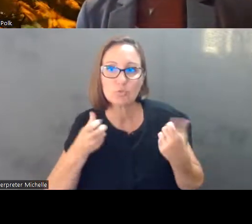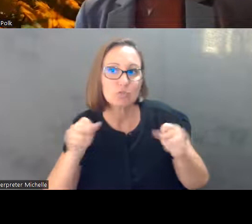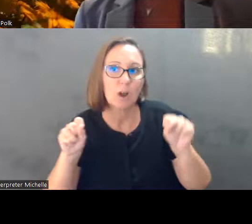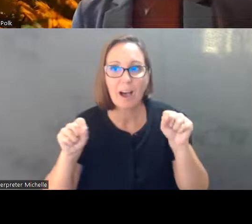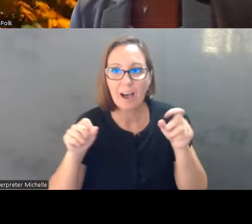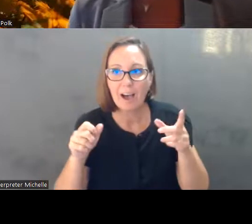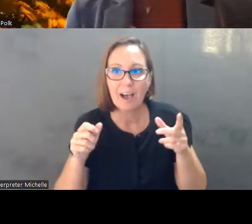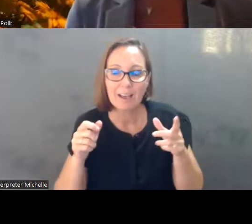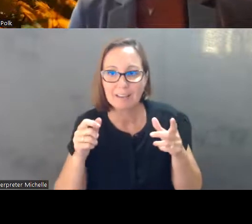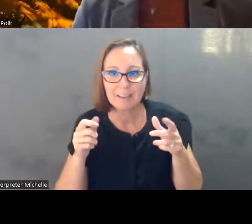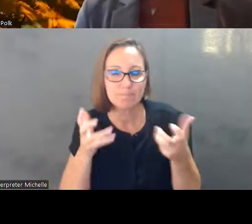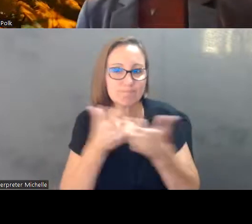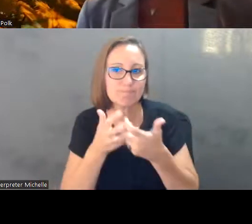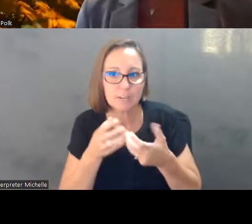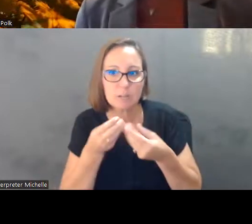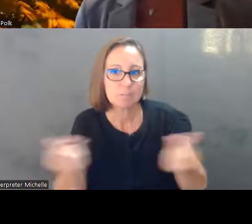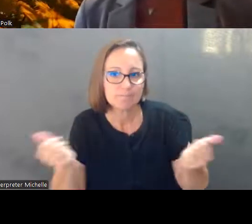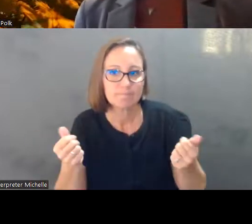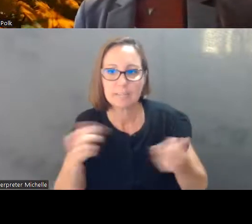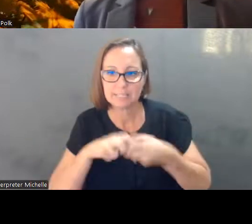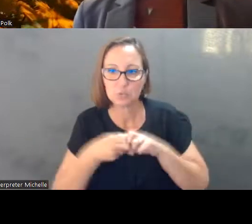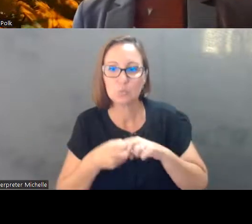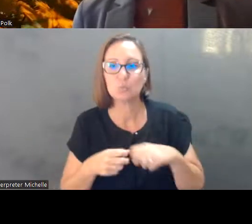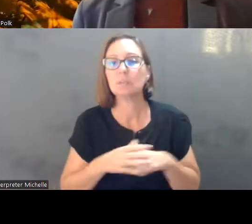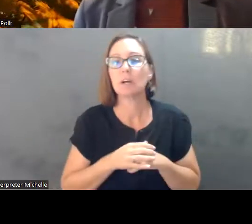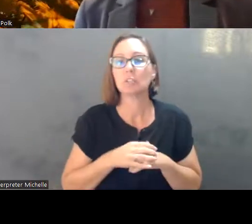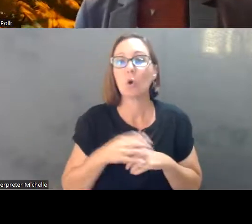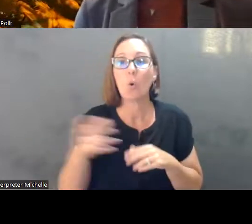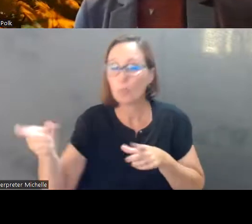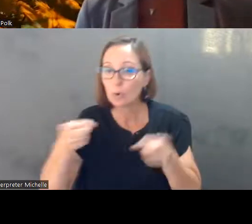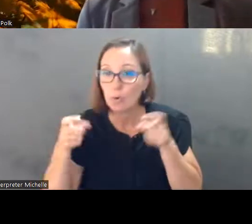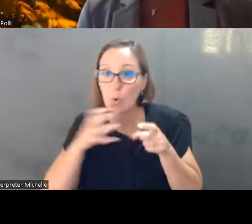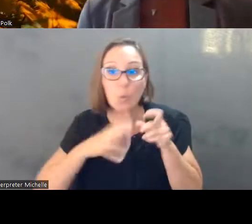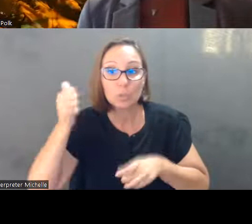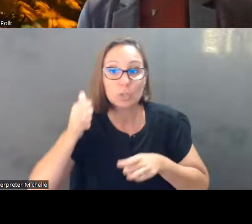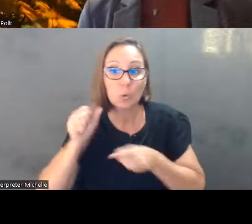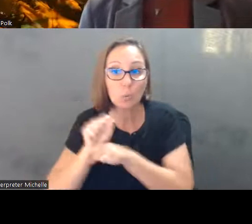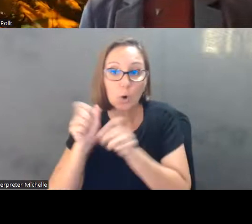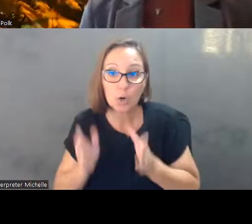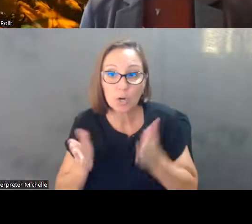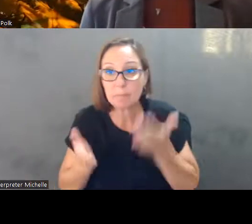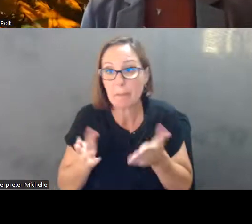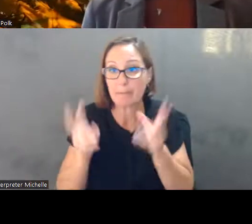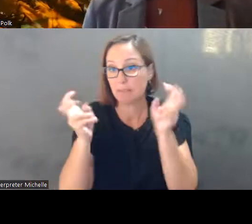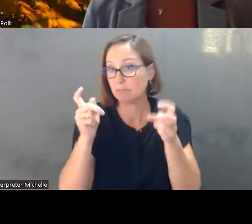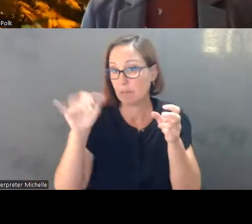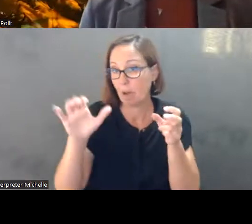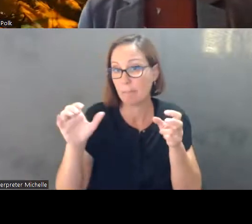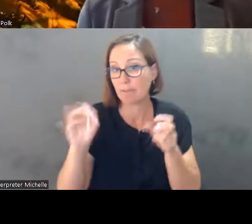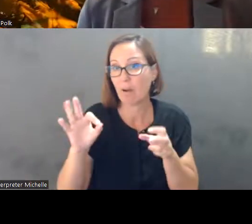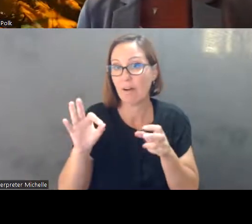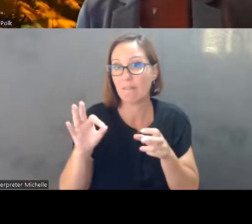these issues. And so recruiting additional older workers, for example, could be the topic of one of the